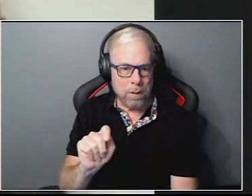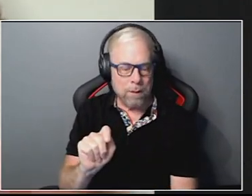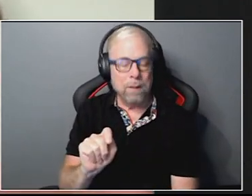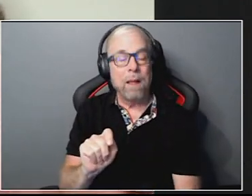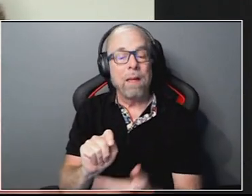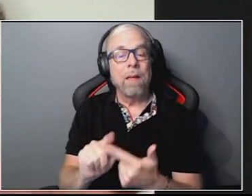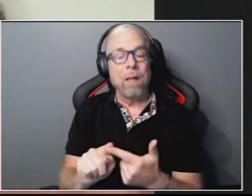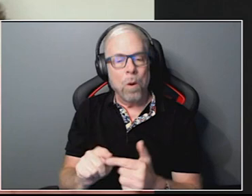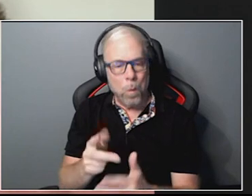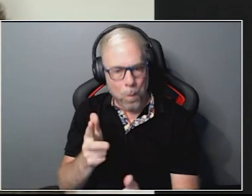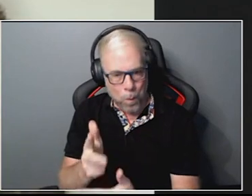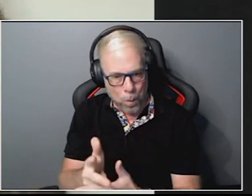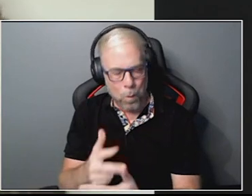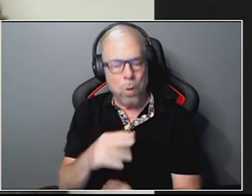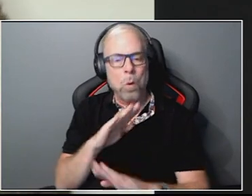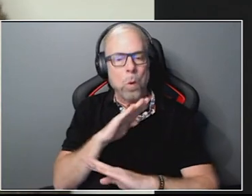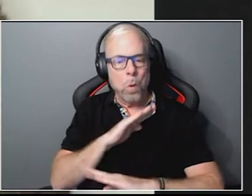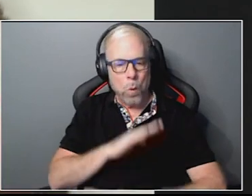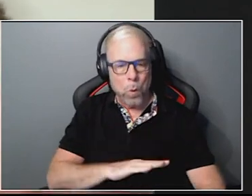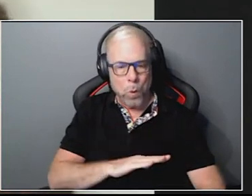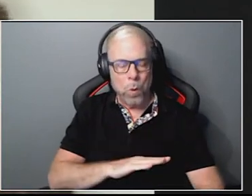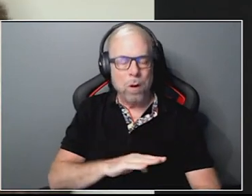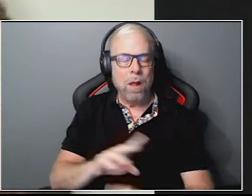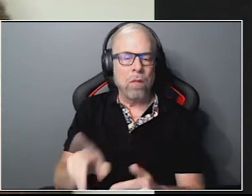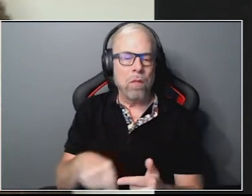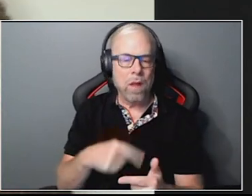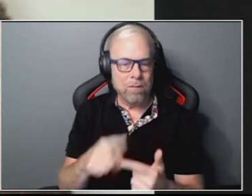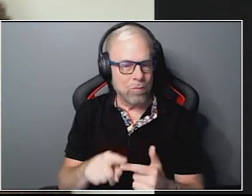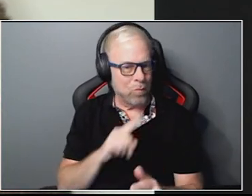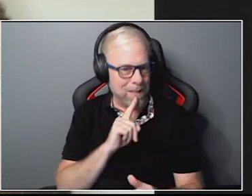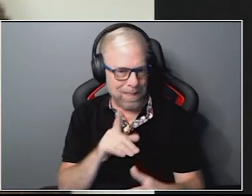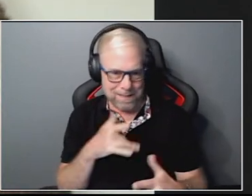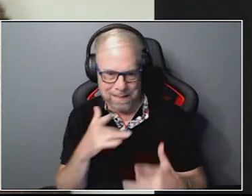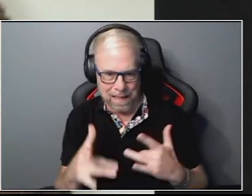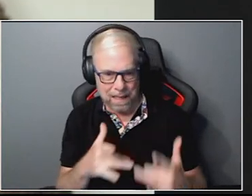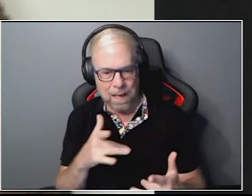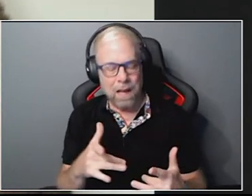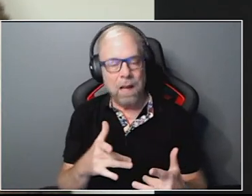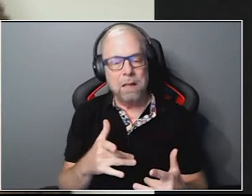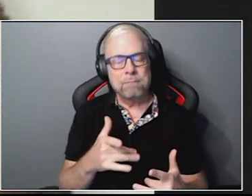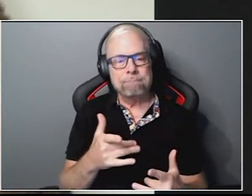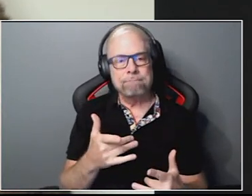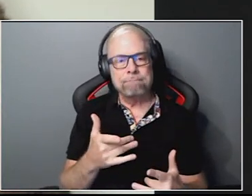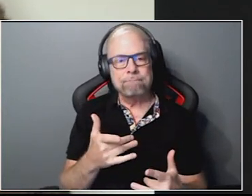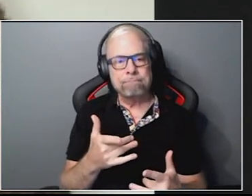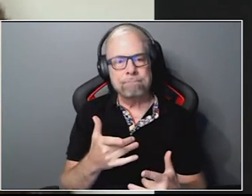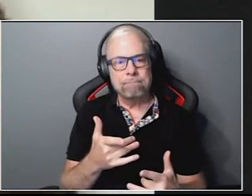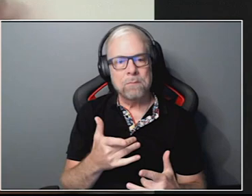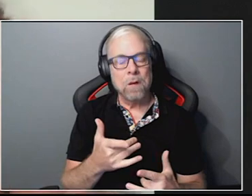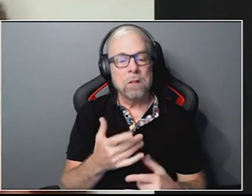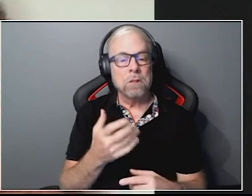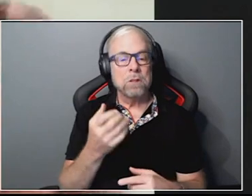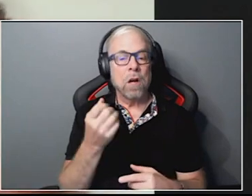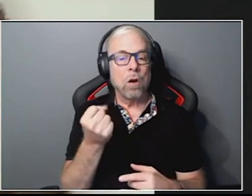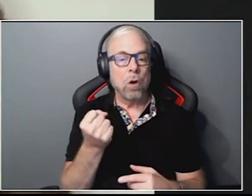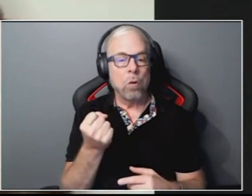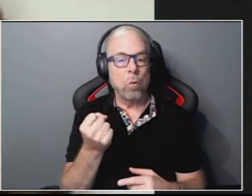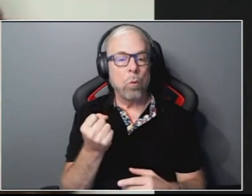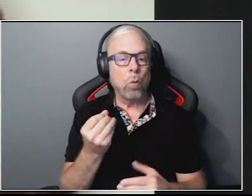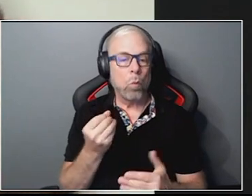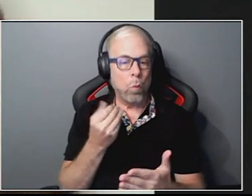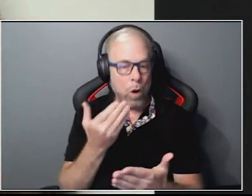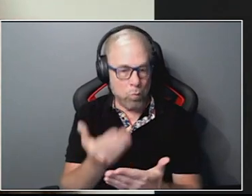this is the most exciting part of this whole story about my life, is that so we get to the